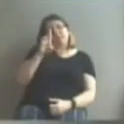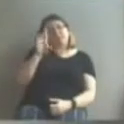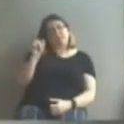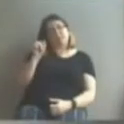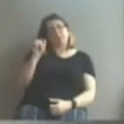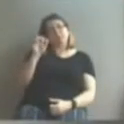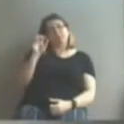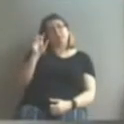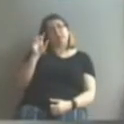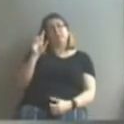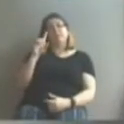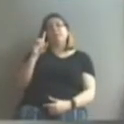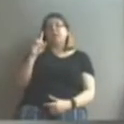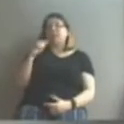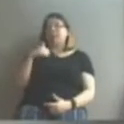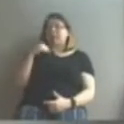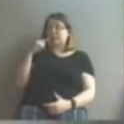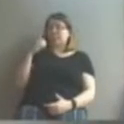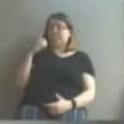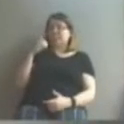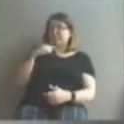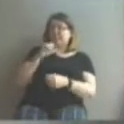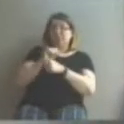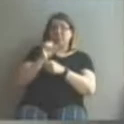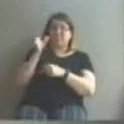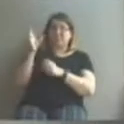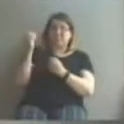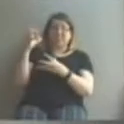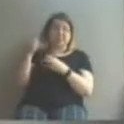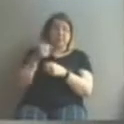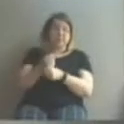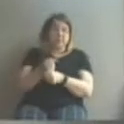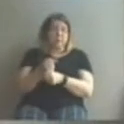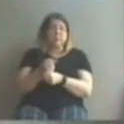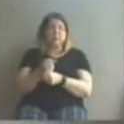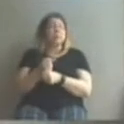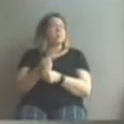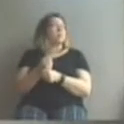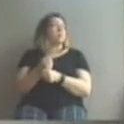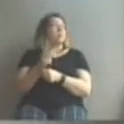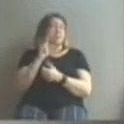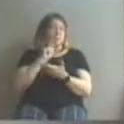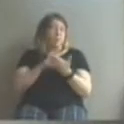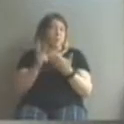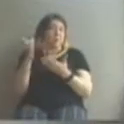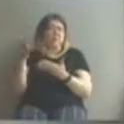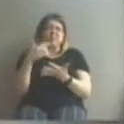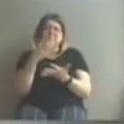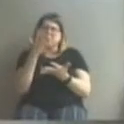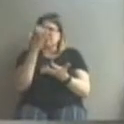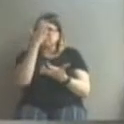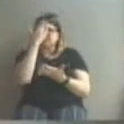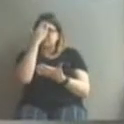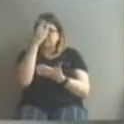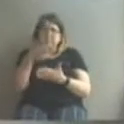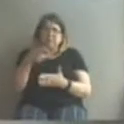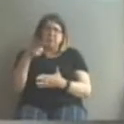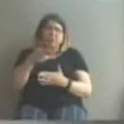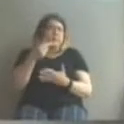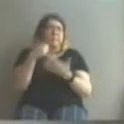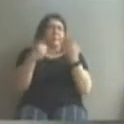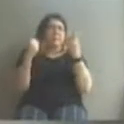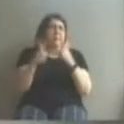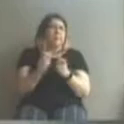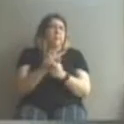clerk when I entered the building. I worked there for a number of years. There was a clerk there when you entered the building. So I just like to know a little bit of history about